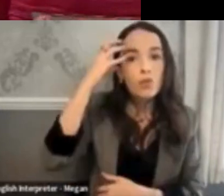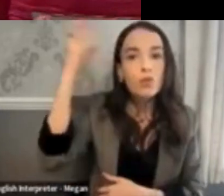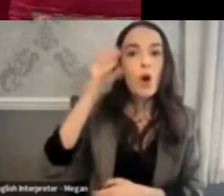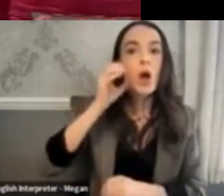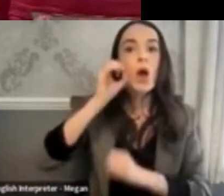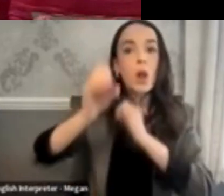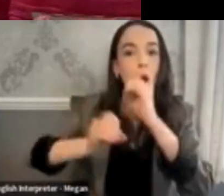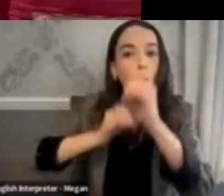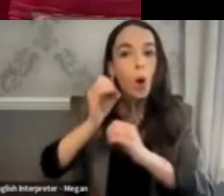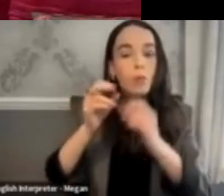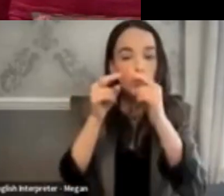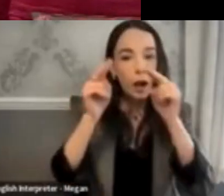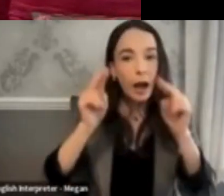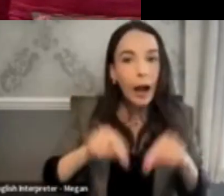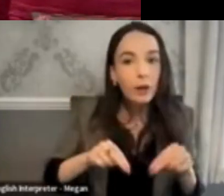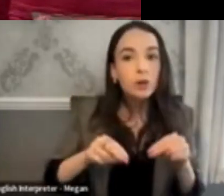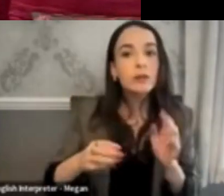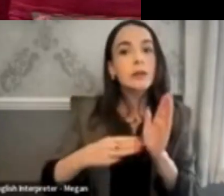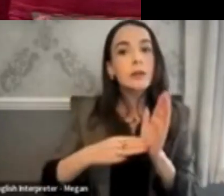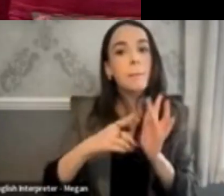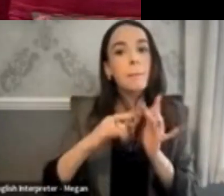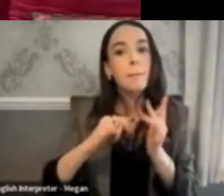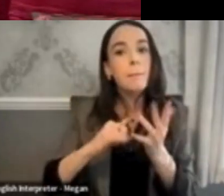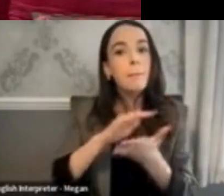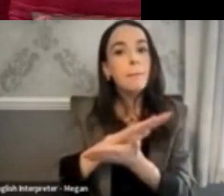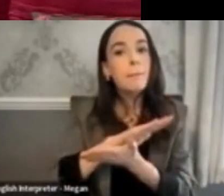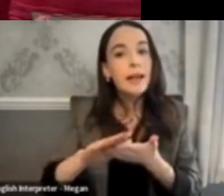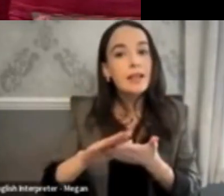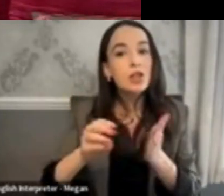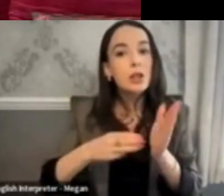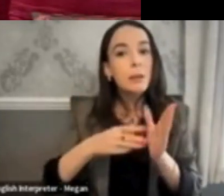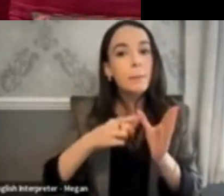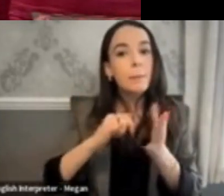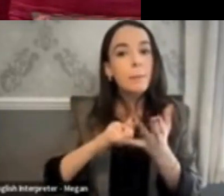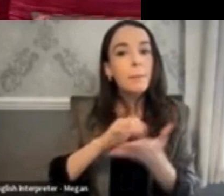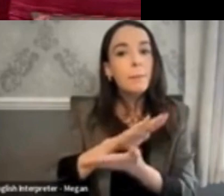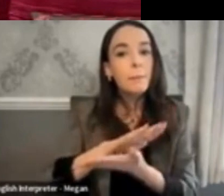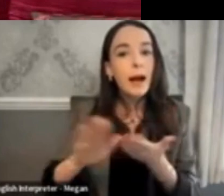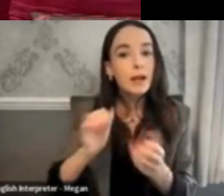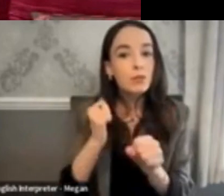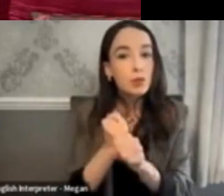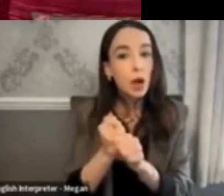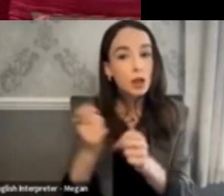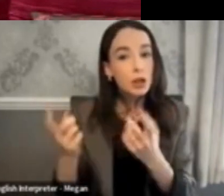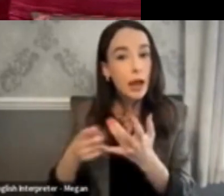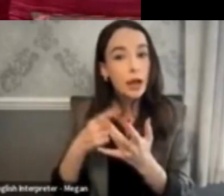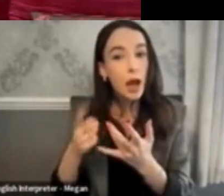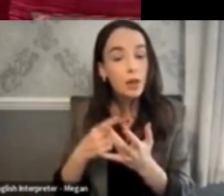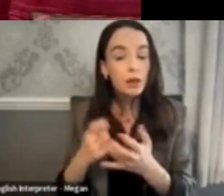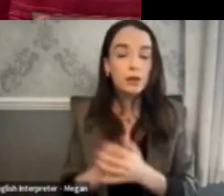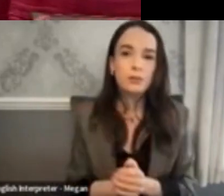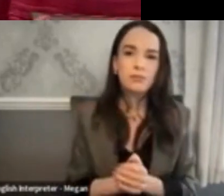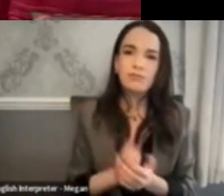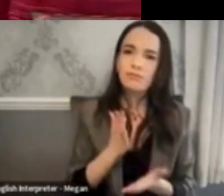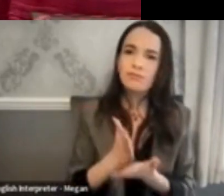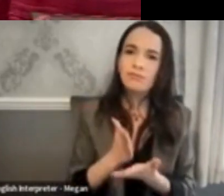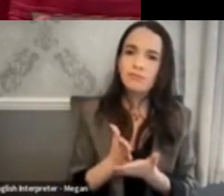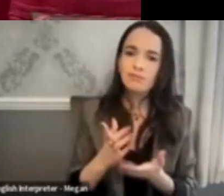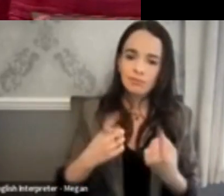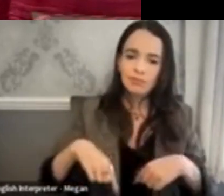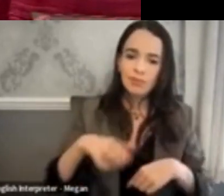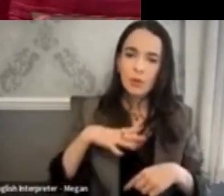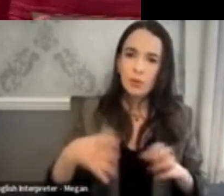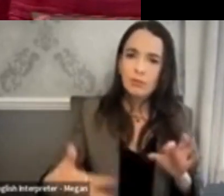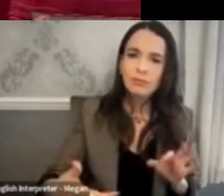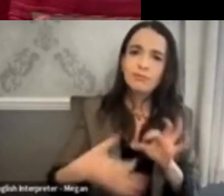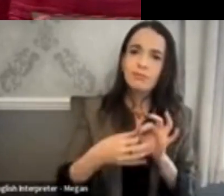and Mishmash Productions. We're keen to build even more connections to the projects that we run that are relevant to